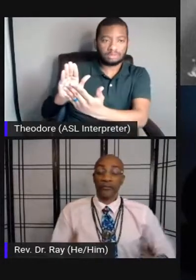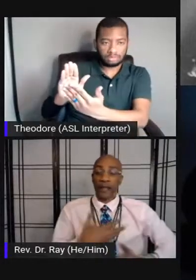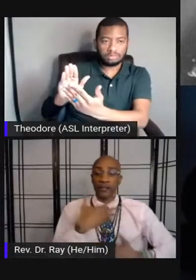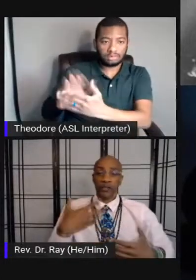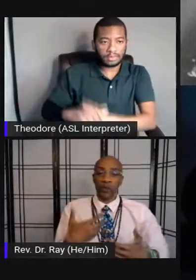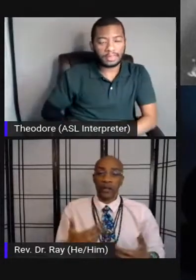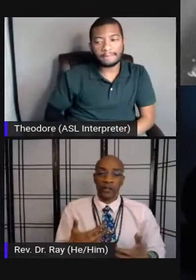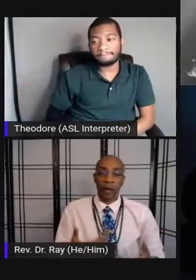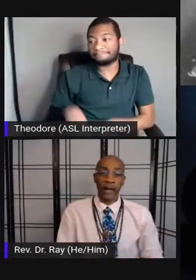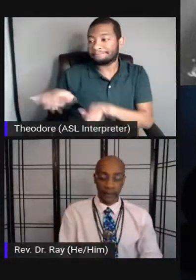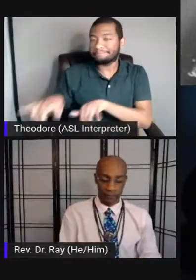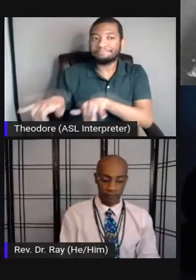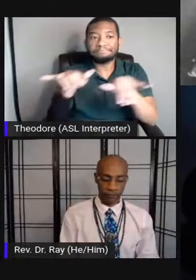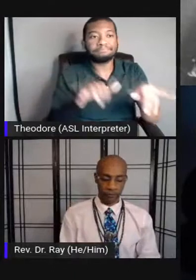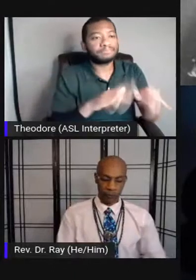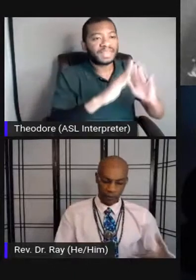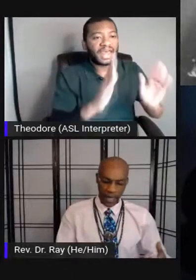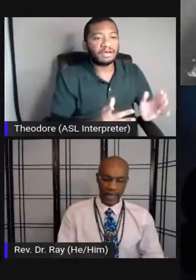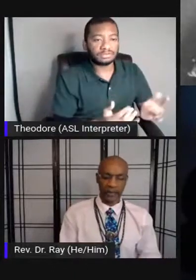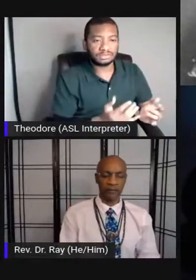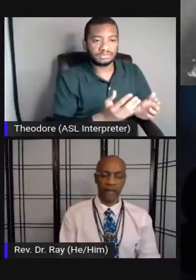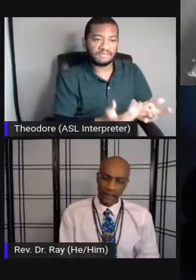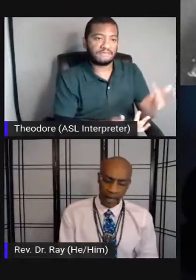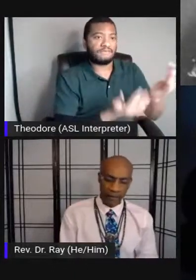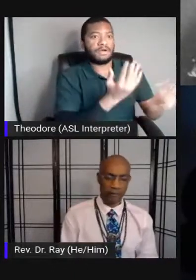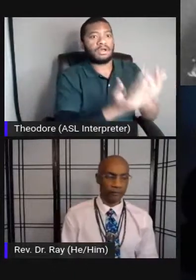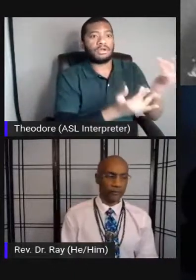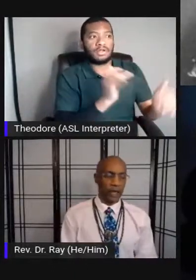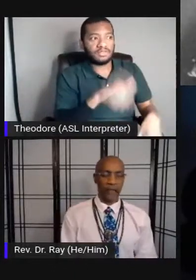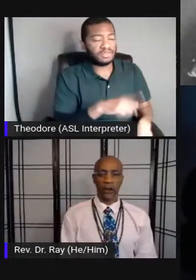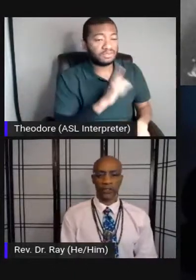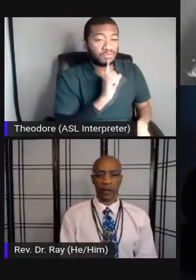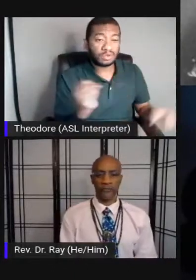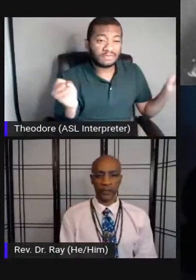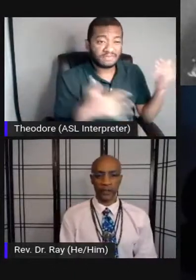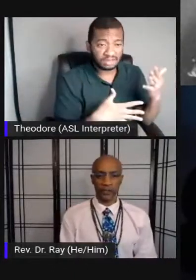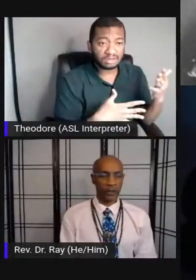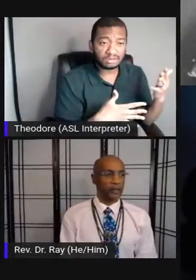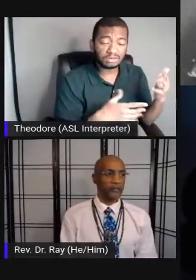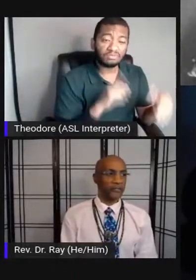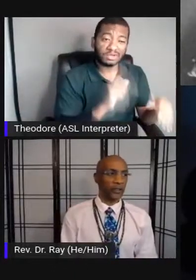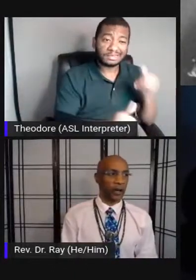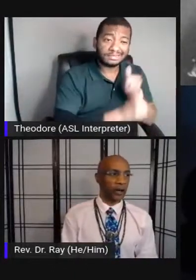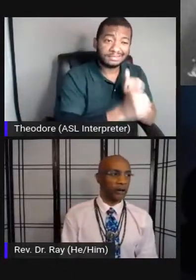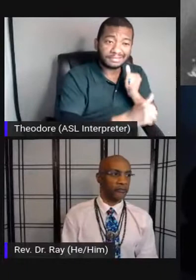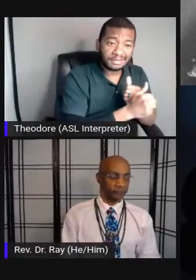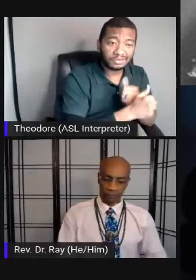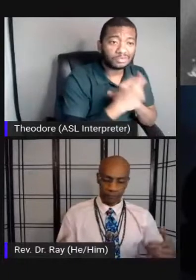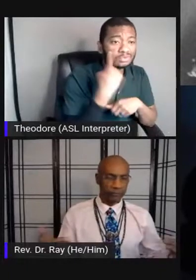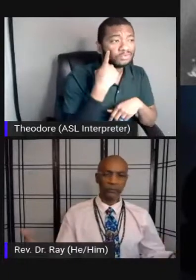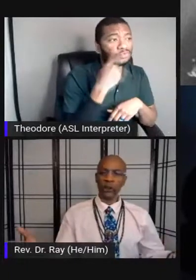that threatens one's body with pain and death. And there are some fears, the fear